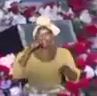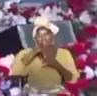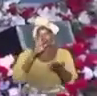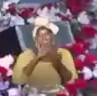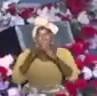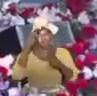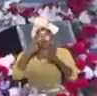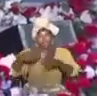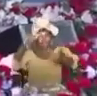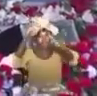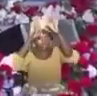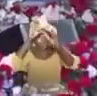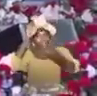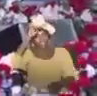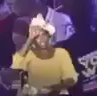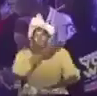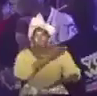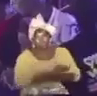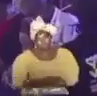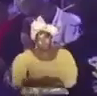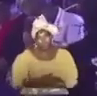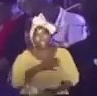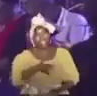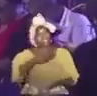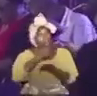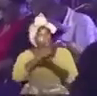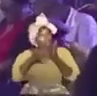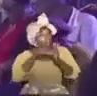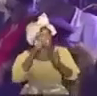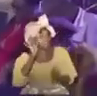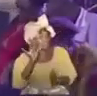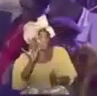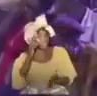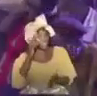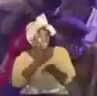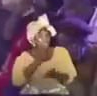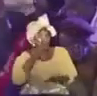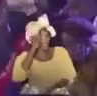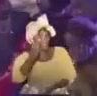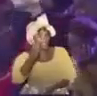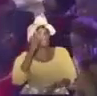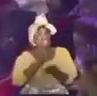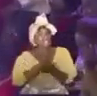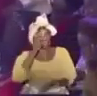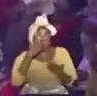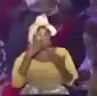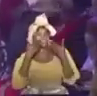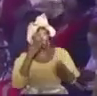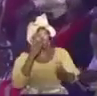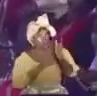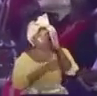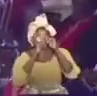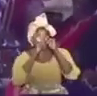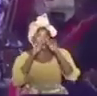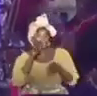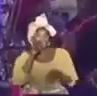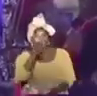of the Father, in the name of the Son, and in the name of the Holy Spirit. Amen and amen. God bless you.